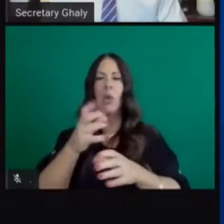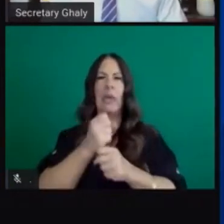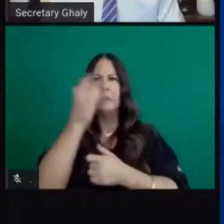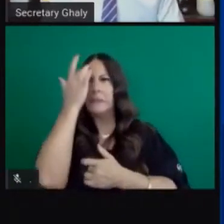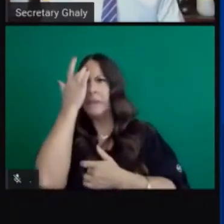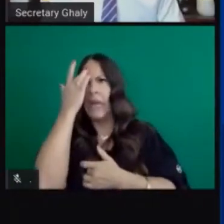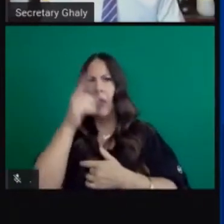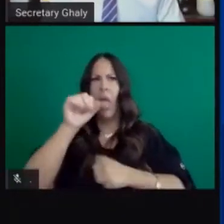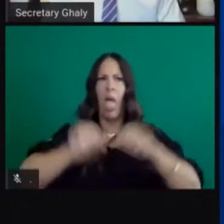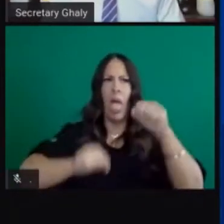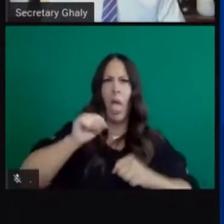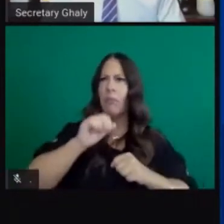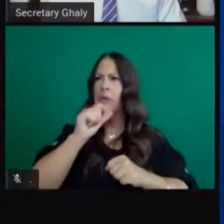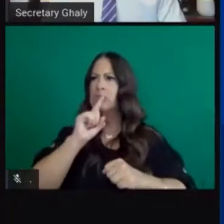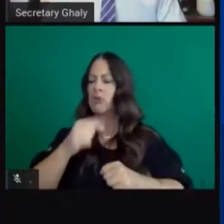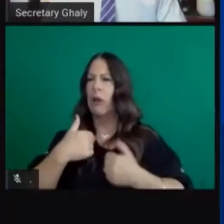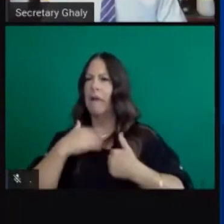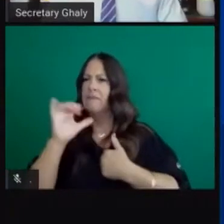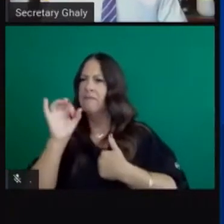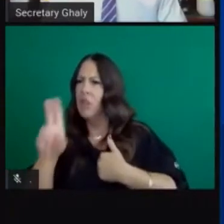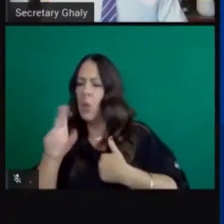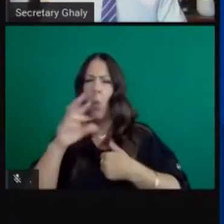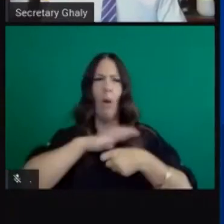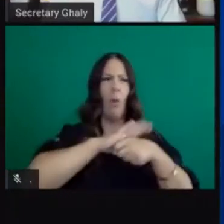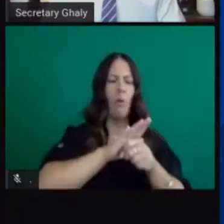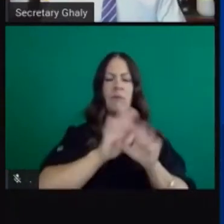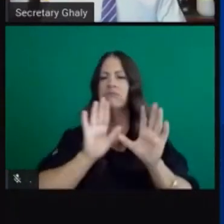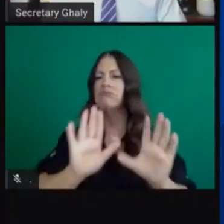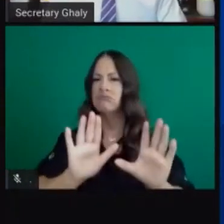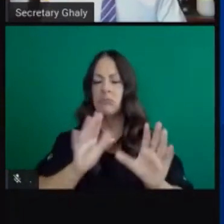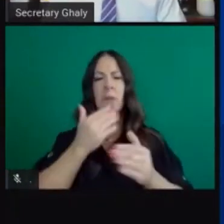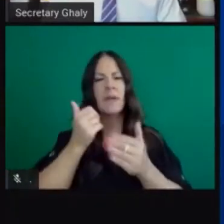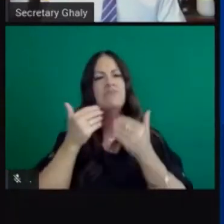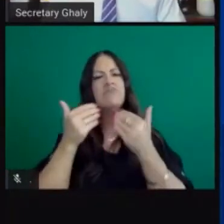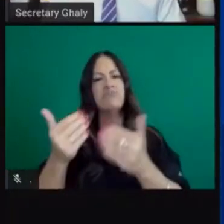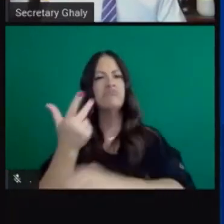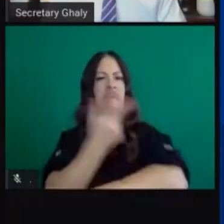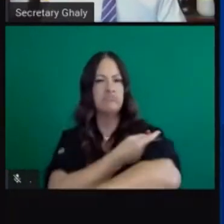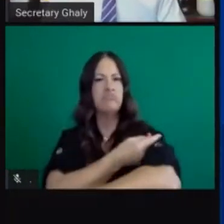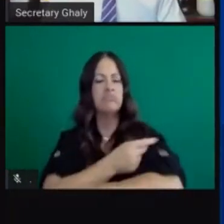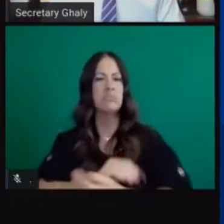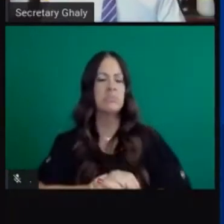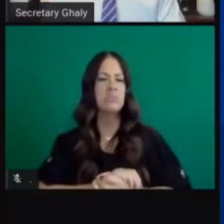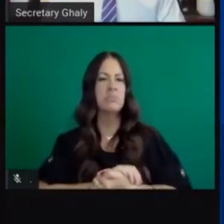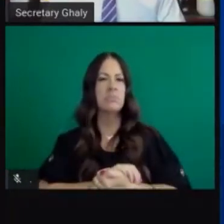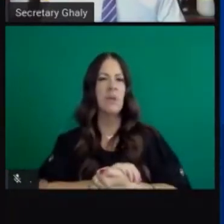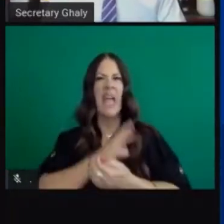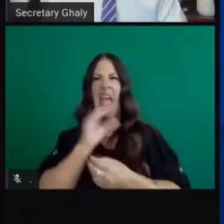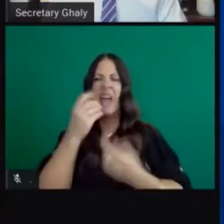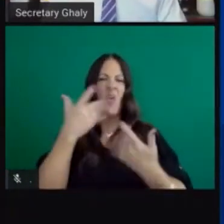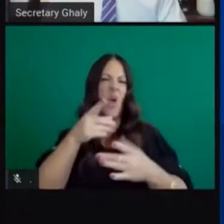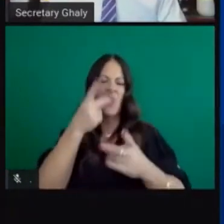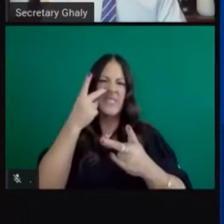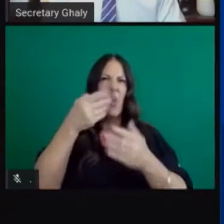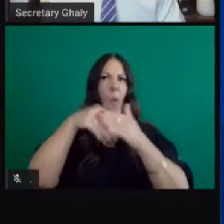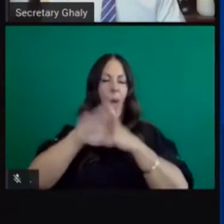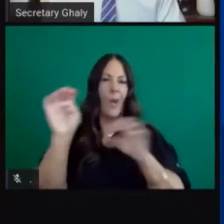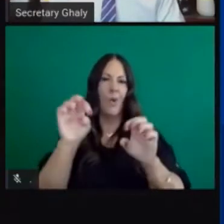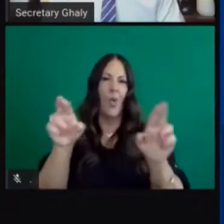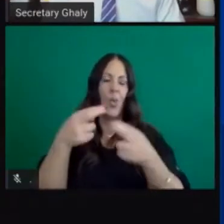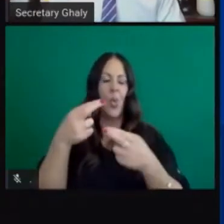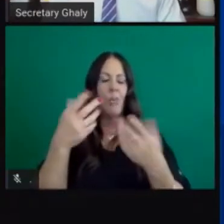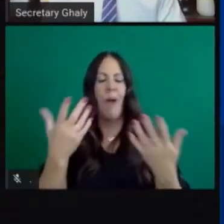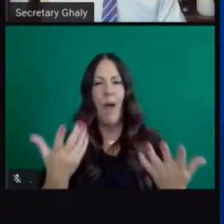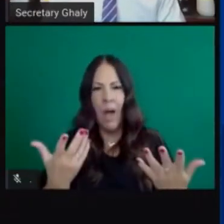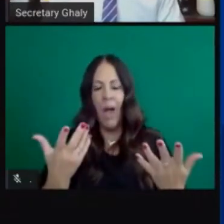into an urgent care and emergency room, and maybe picking up an infection while we're there. So really use